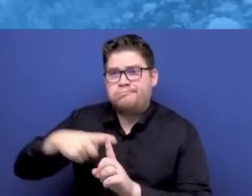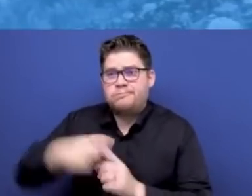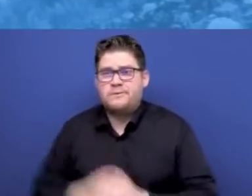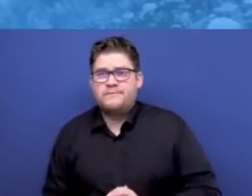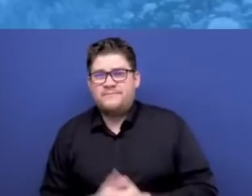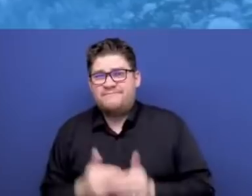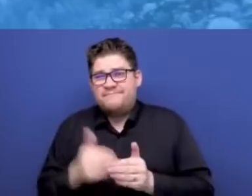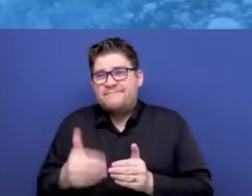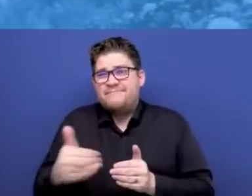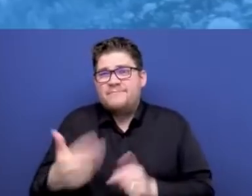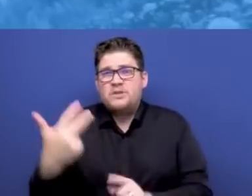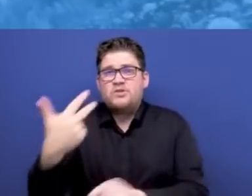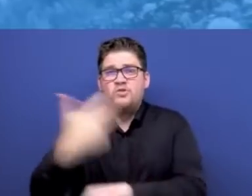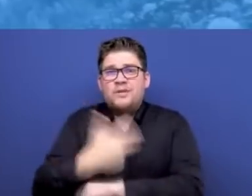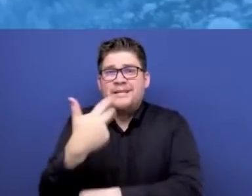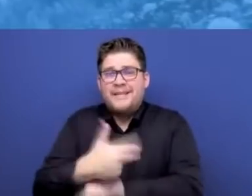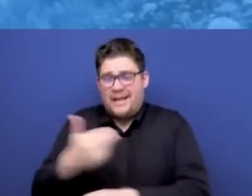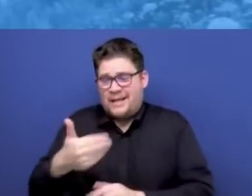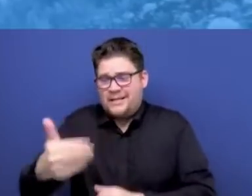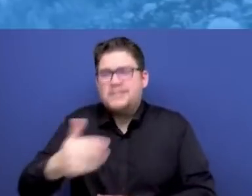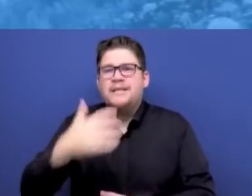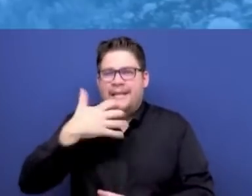the resources for British Columbia, we have